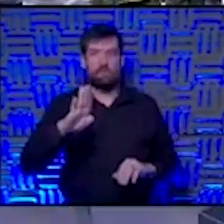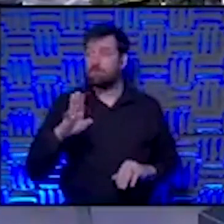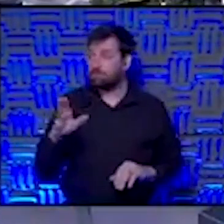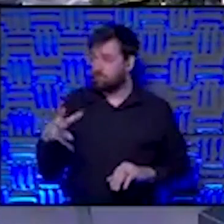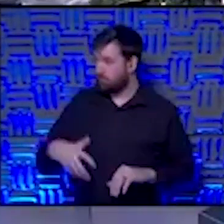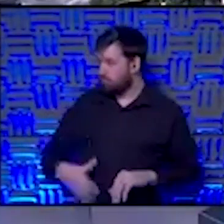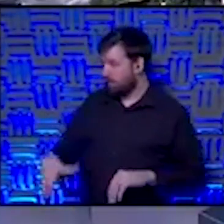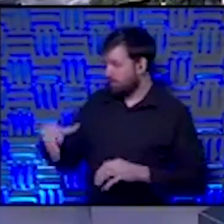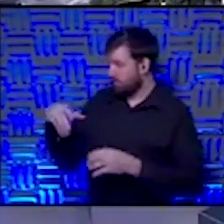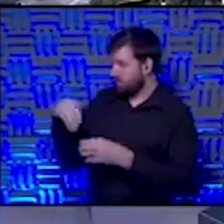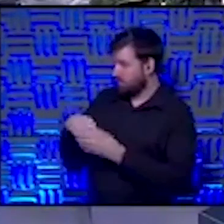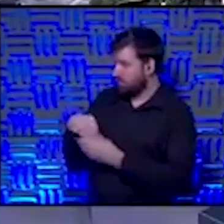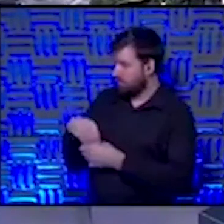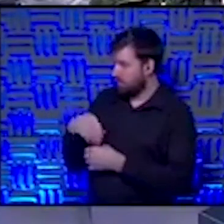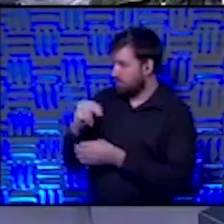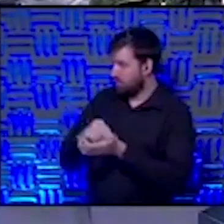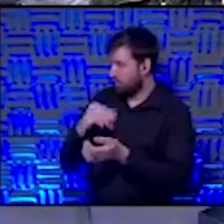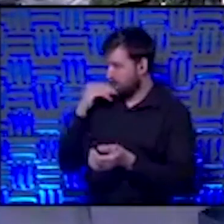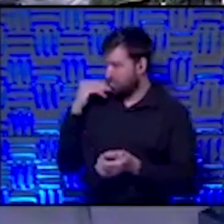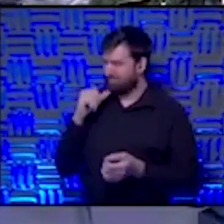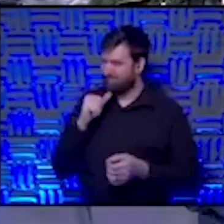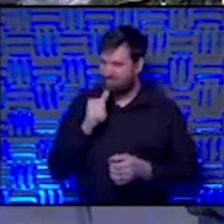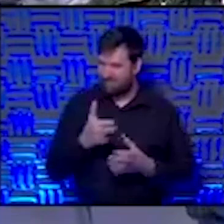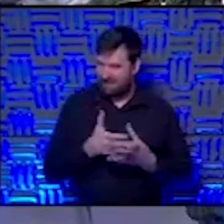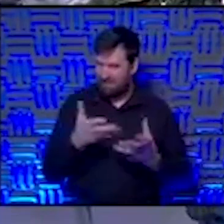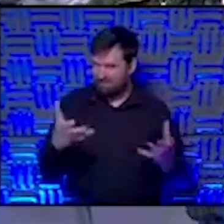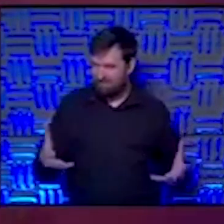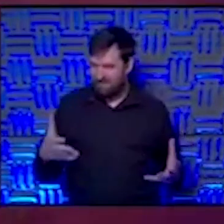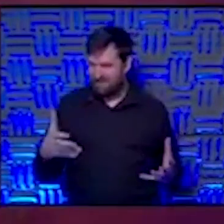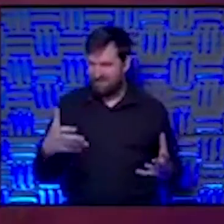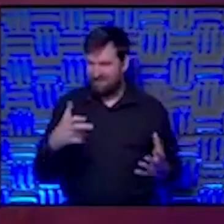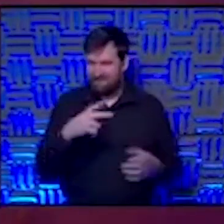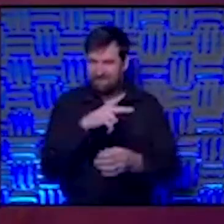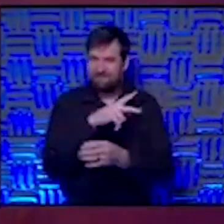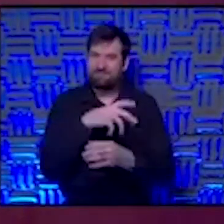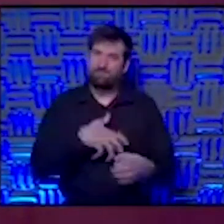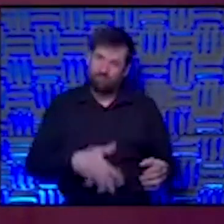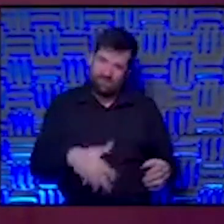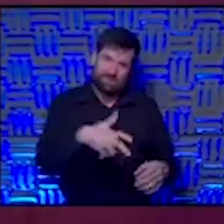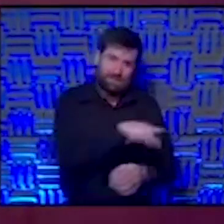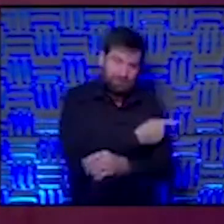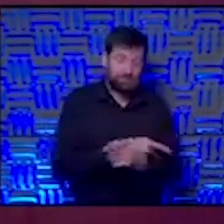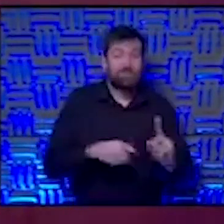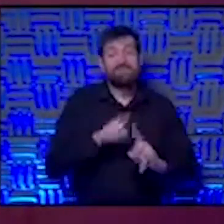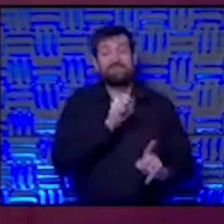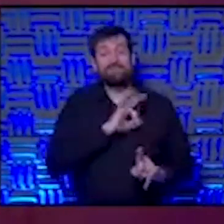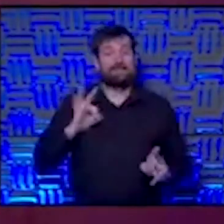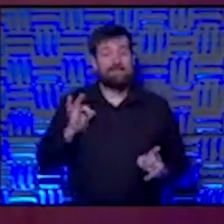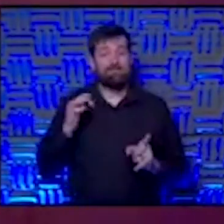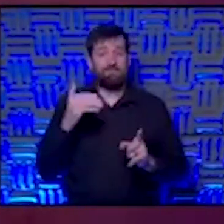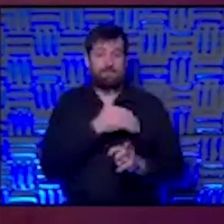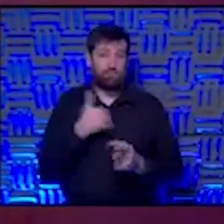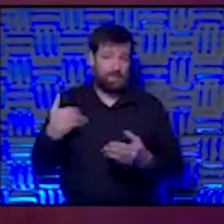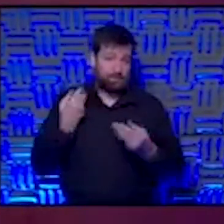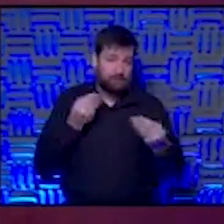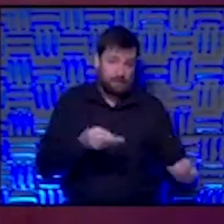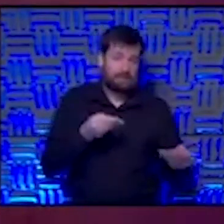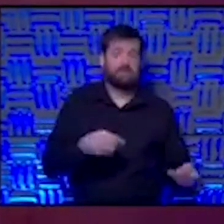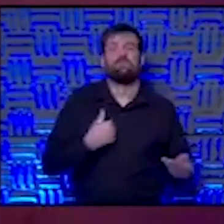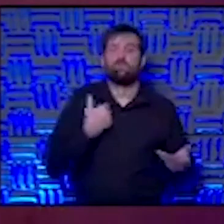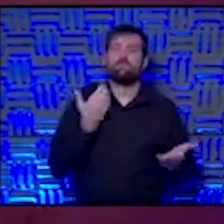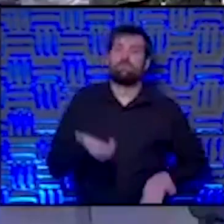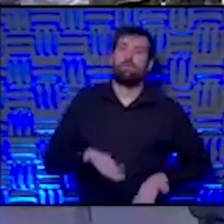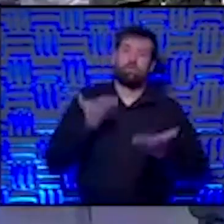inside nursing homes? We don't have very many pregnant patients, but pregnant staff who are breastfeeding, absolutely, we're encouraging